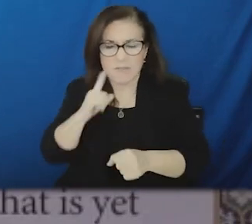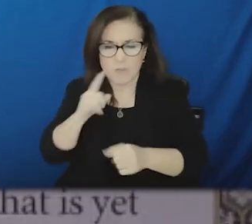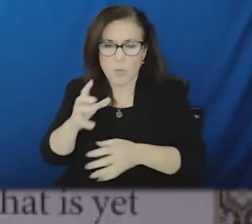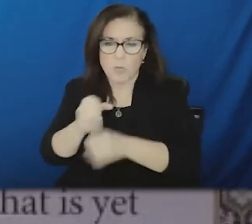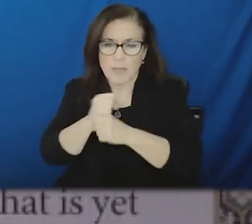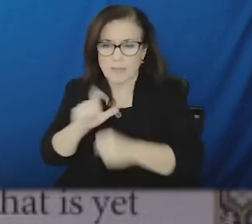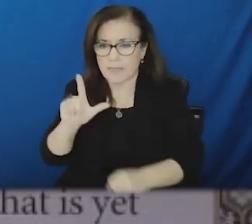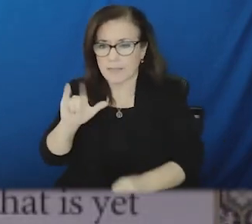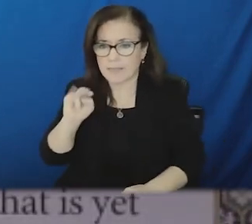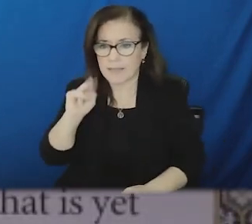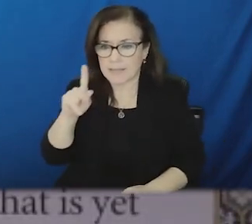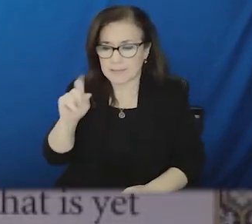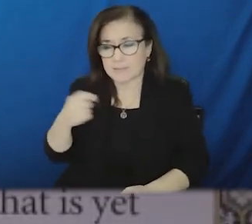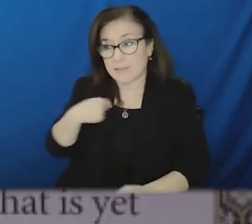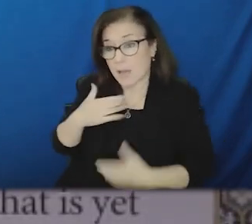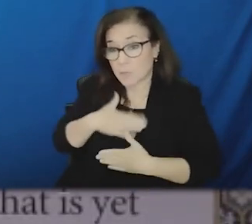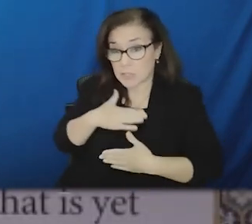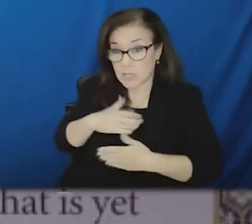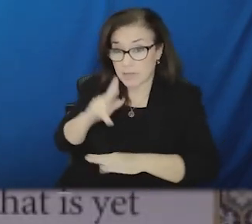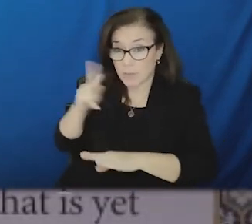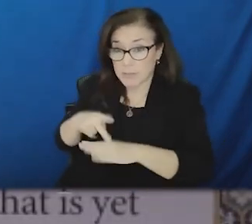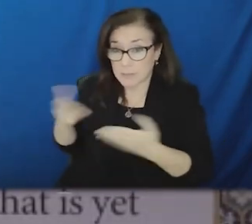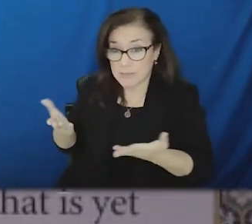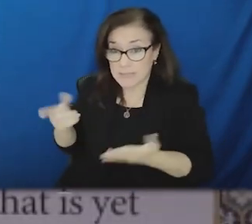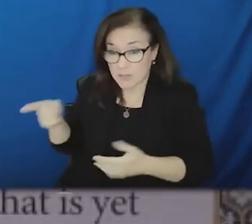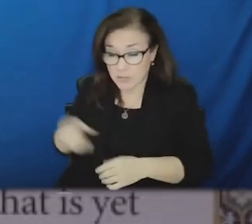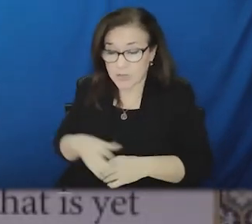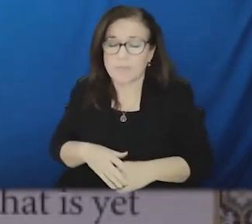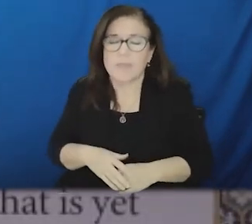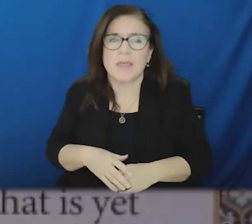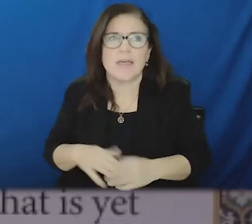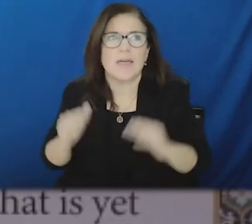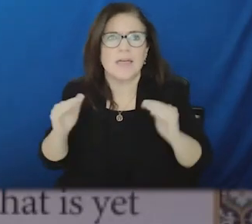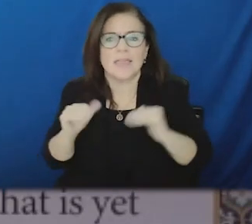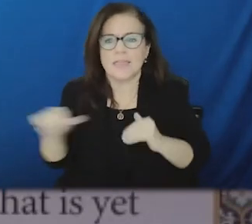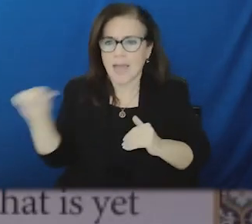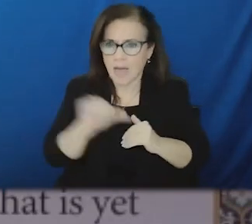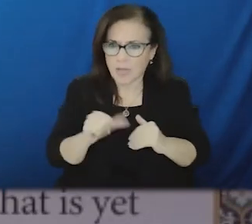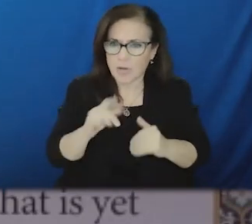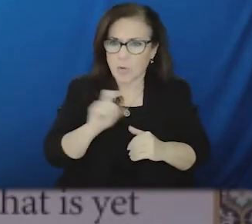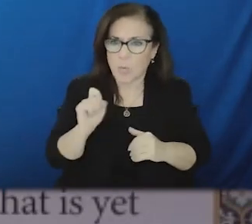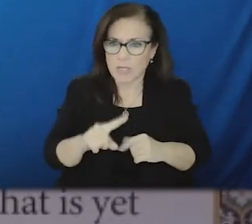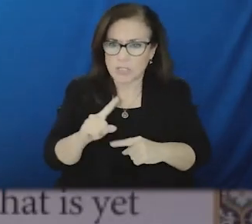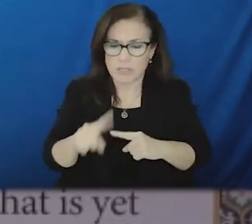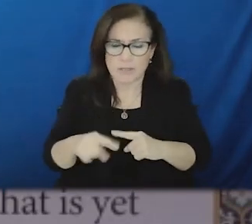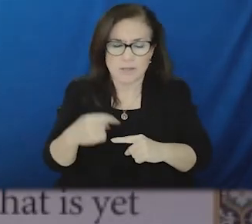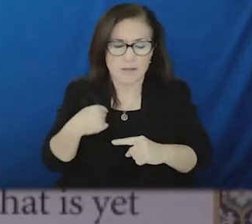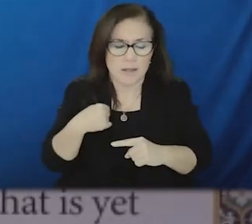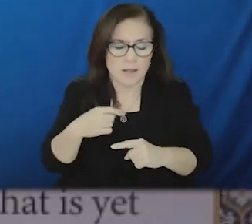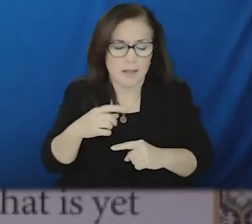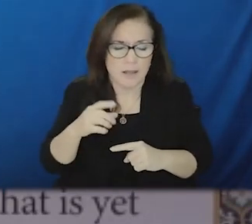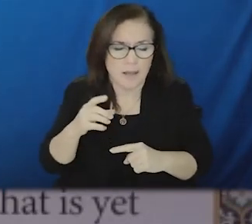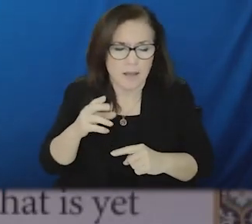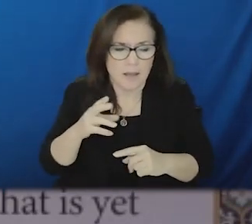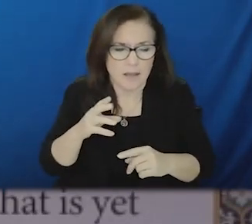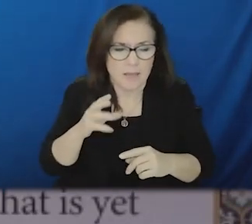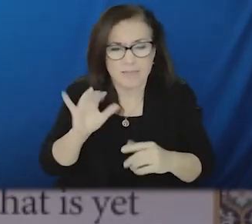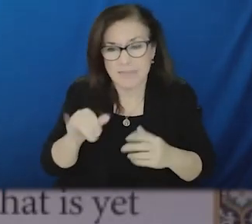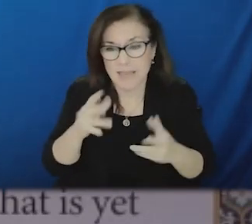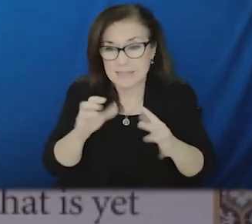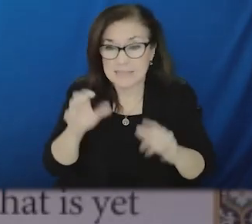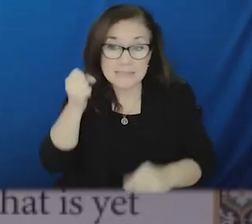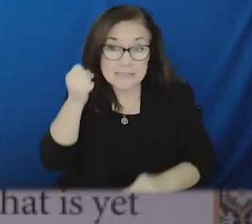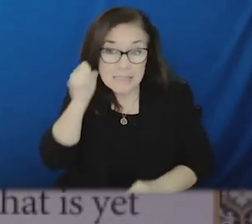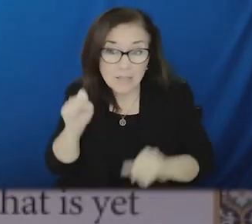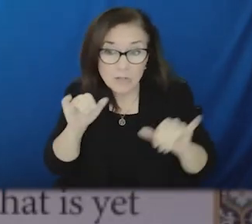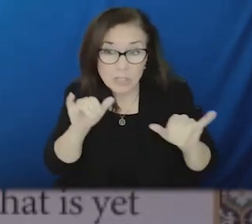the other question I have is about the silver standard. I guess that's what I'm going to call structured English immersion, because even though